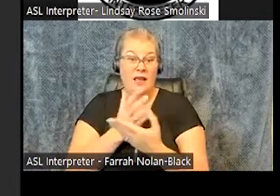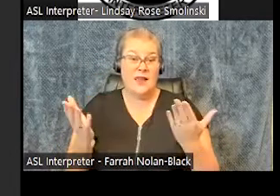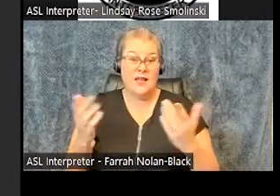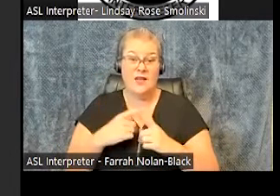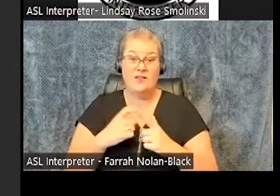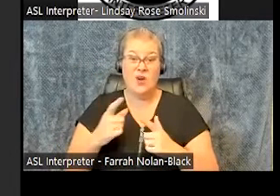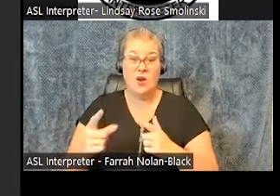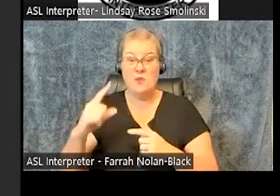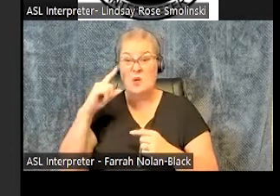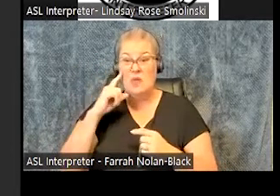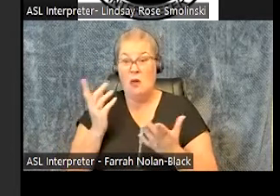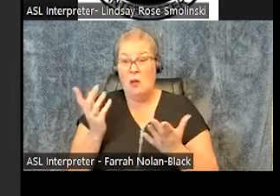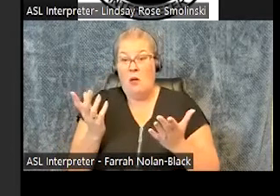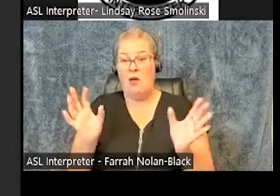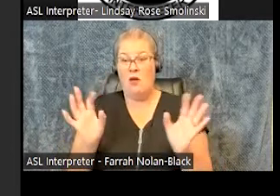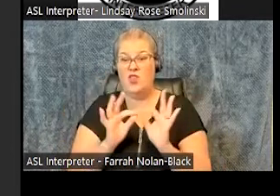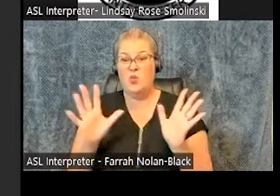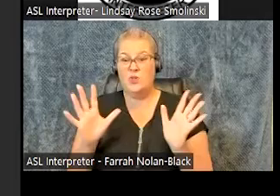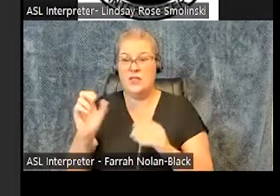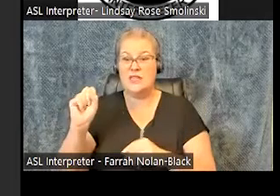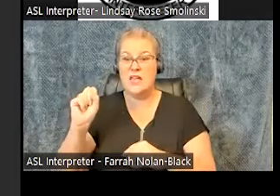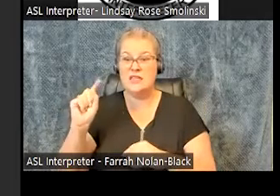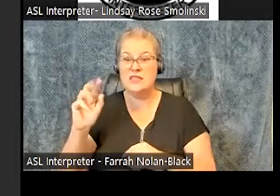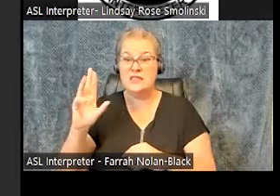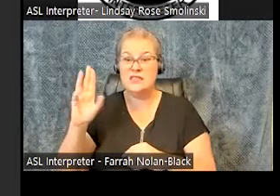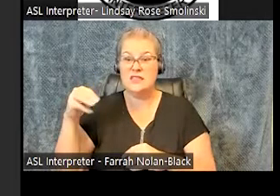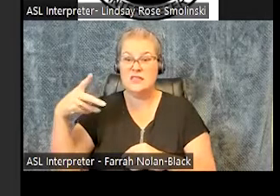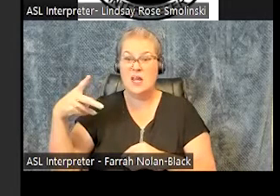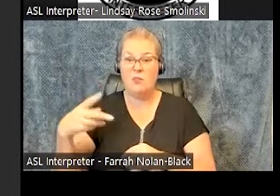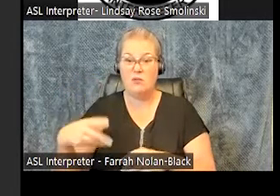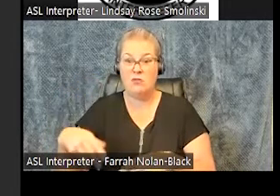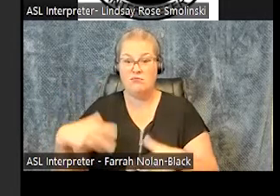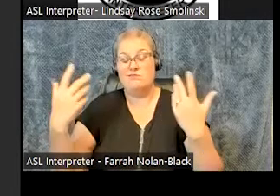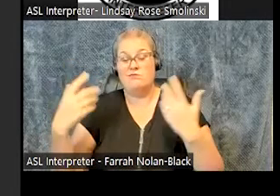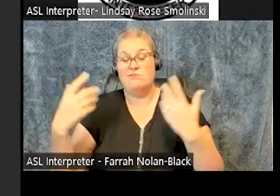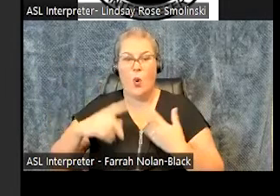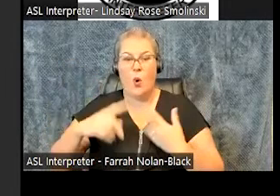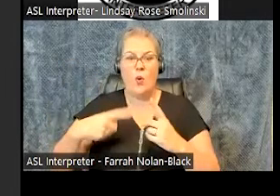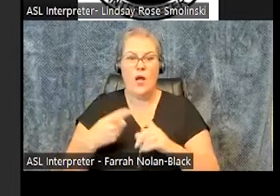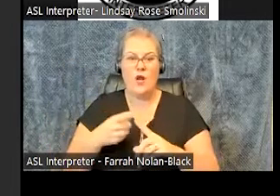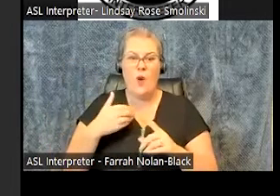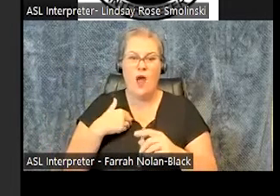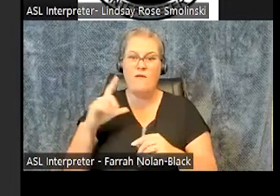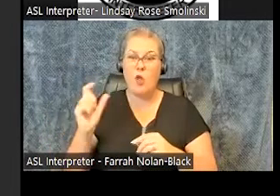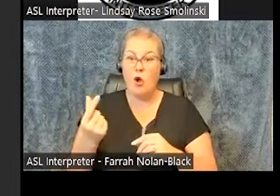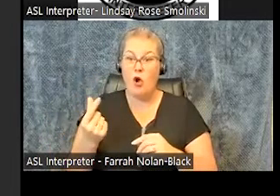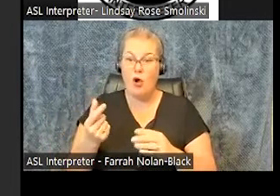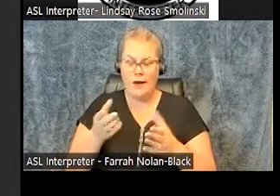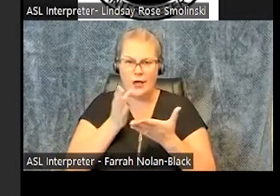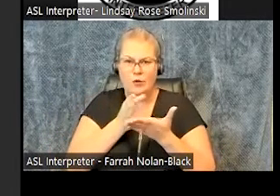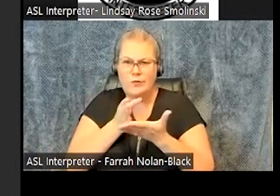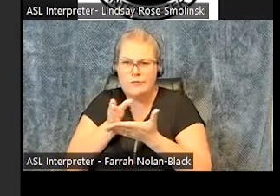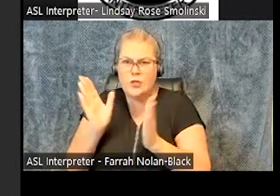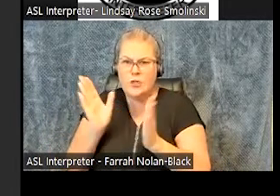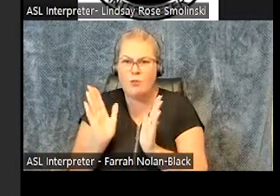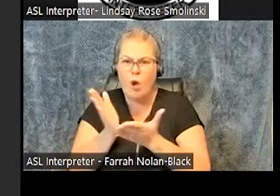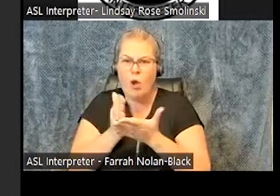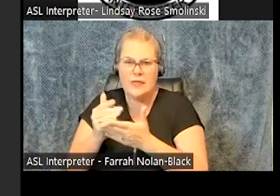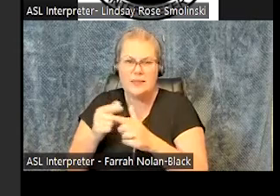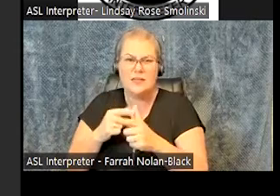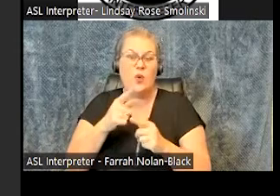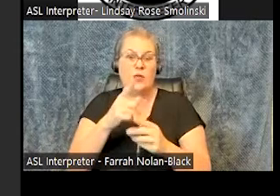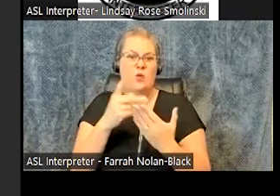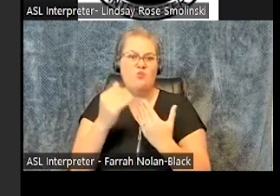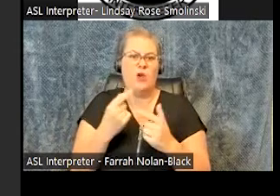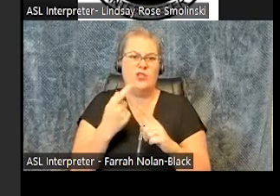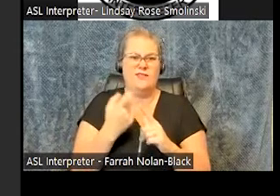are useless, just stumps that have been bucked up, or when you take a log and cut it into small pieces. And so this is a project we did a couple of years back